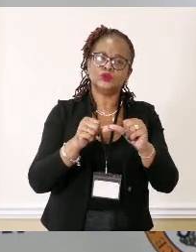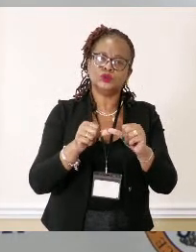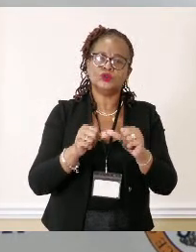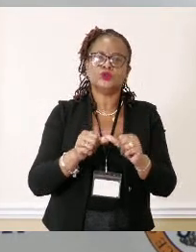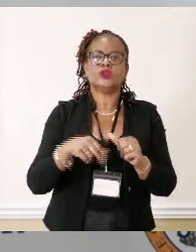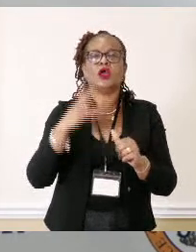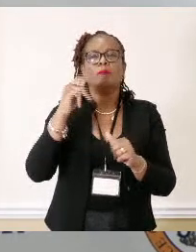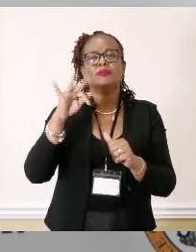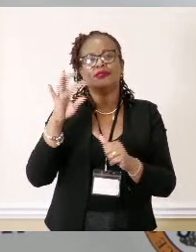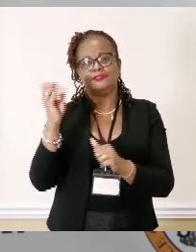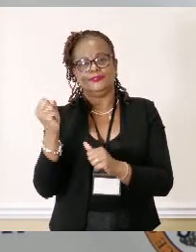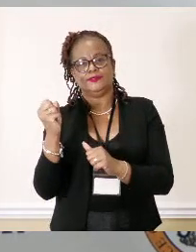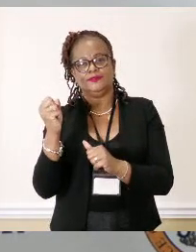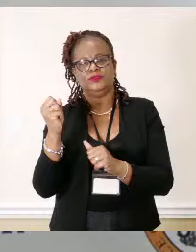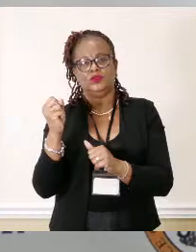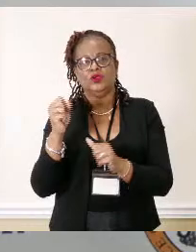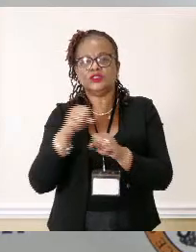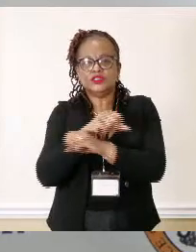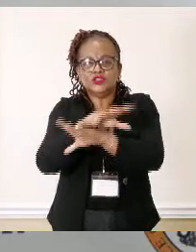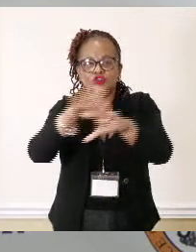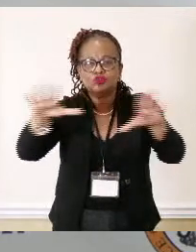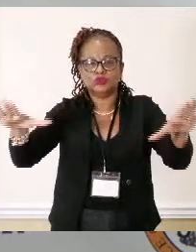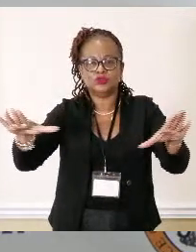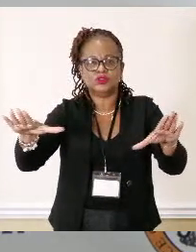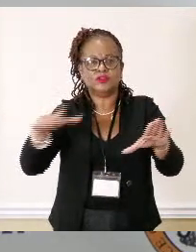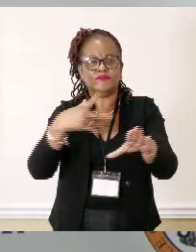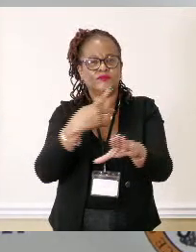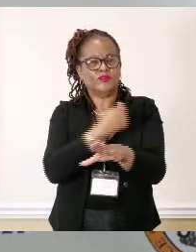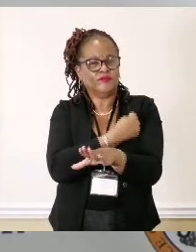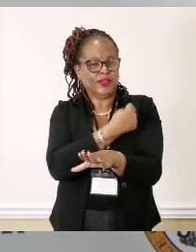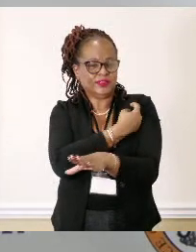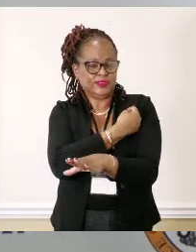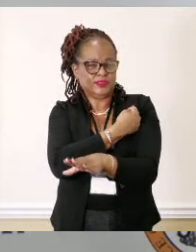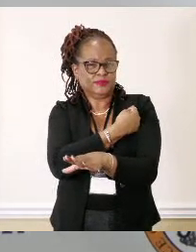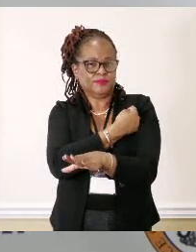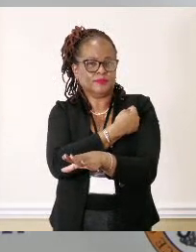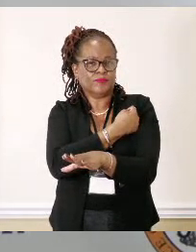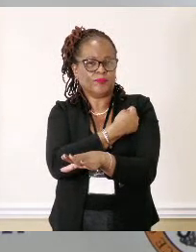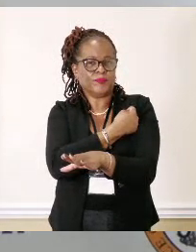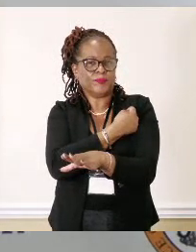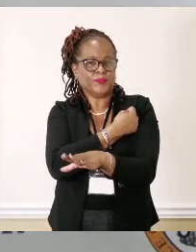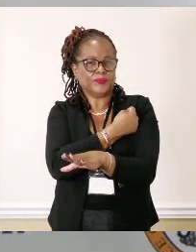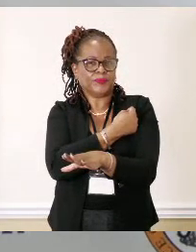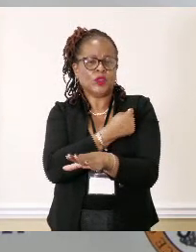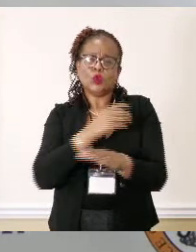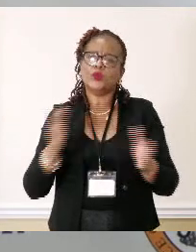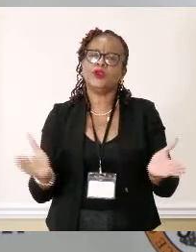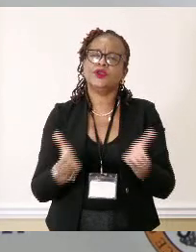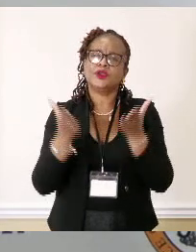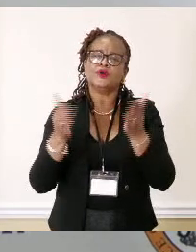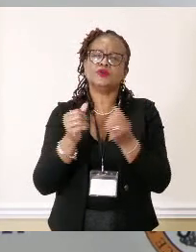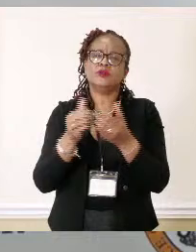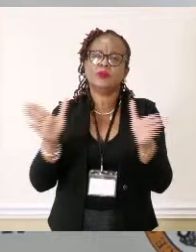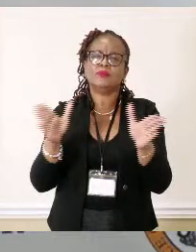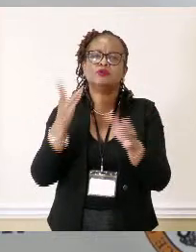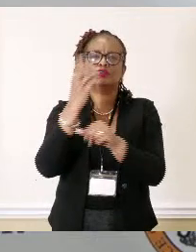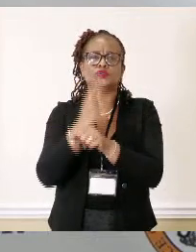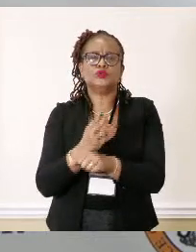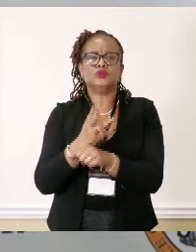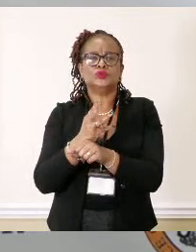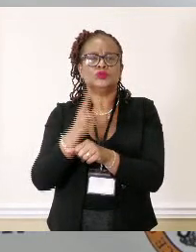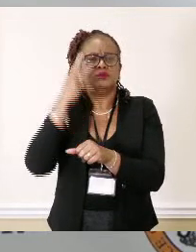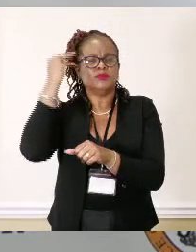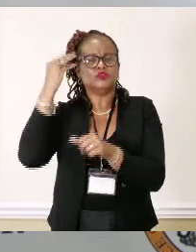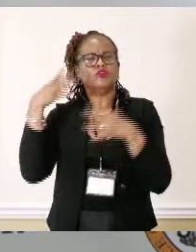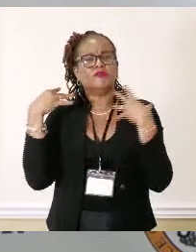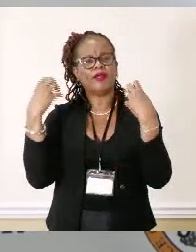regular updates on the distribution of the COVID-19 vaccine. We encourage the public to use the Ministries of